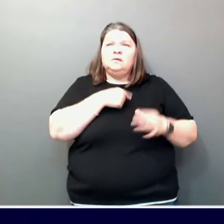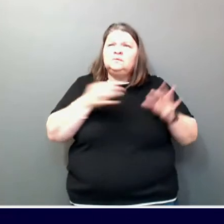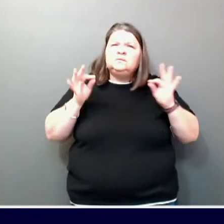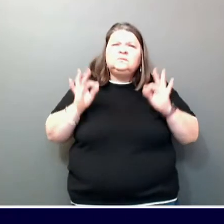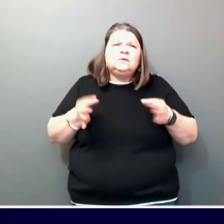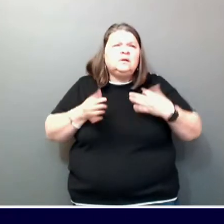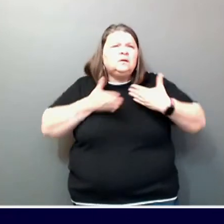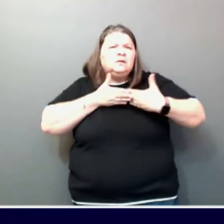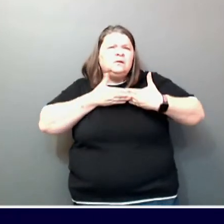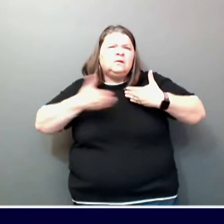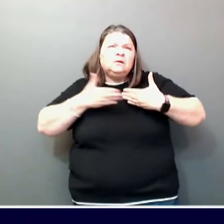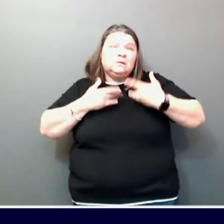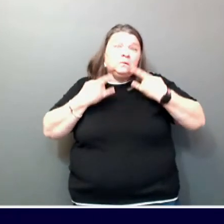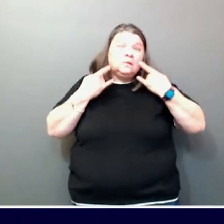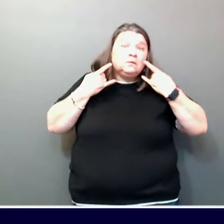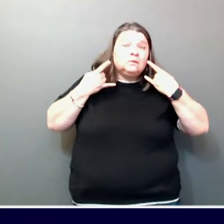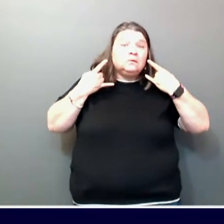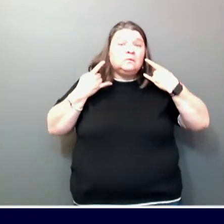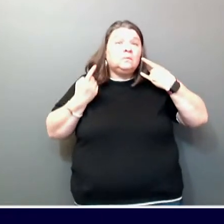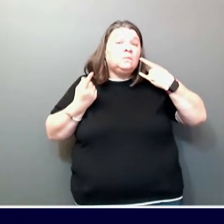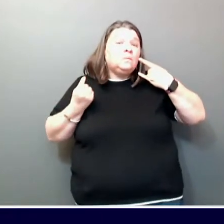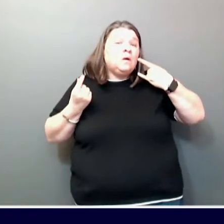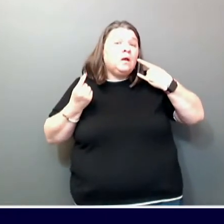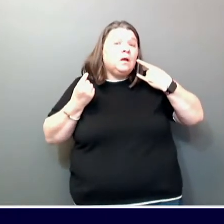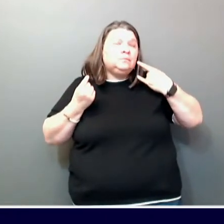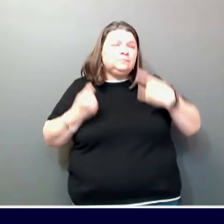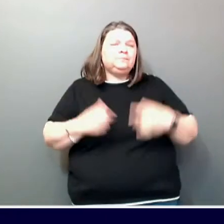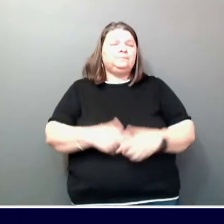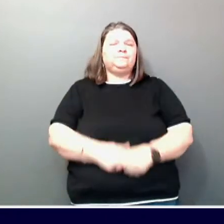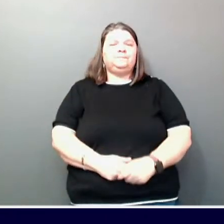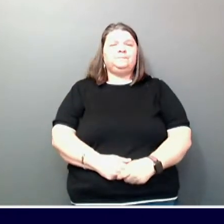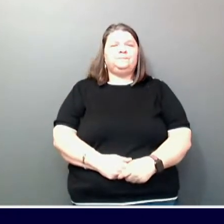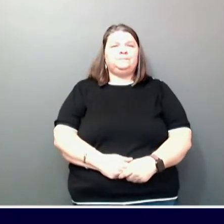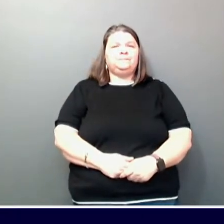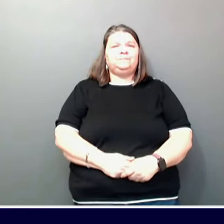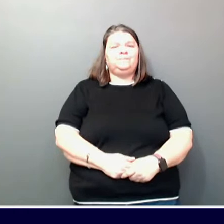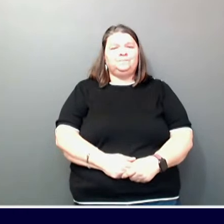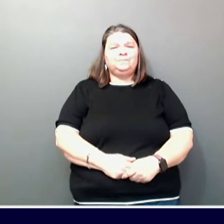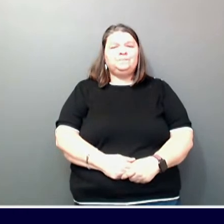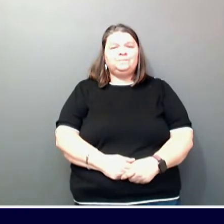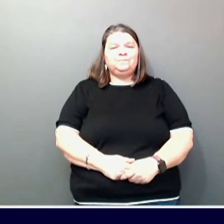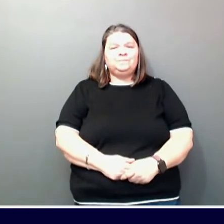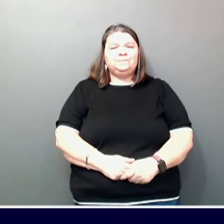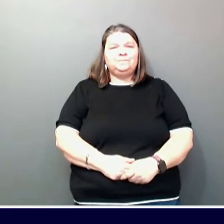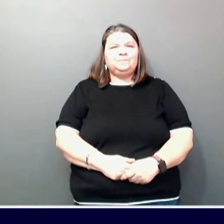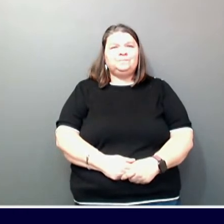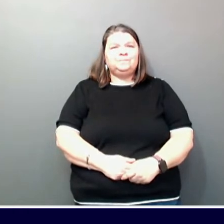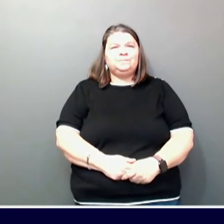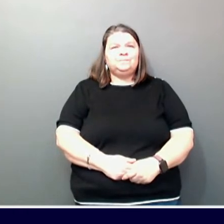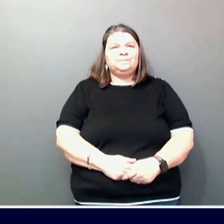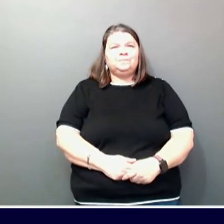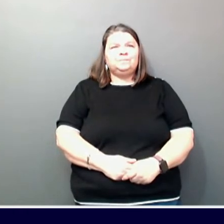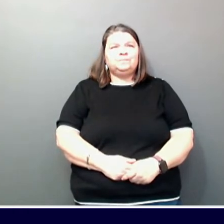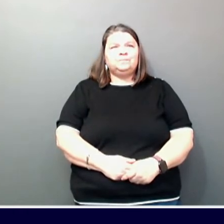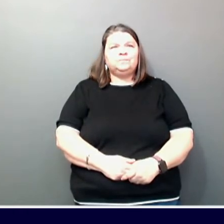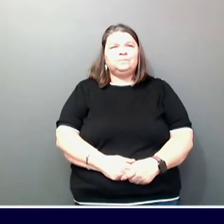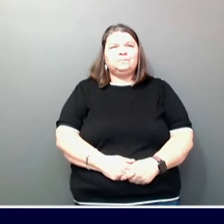masking. Excellent. Thanks so much for your patience and allowing me the extra question. Yep, no problem, Chris. Let me go to Caitlin Andrews